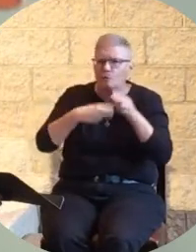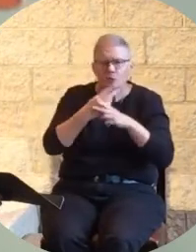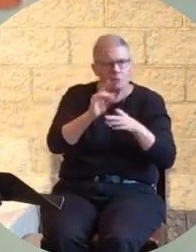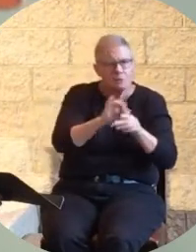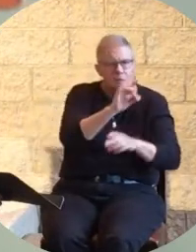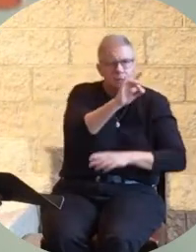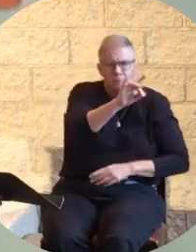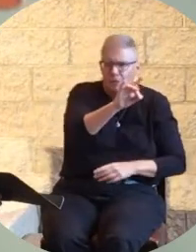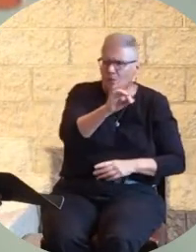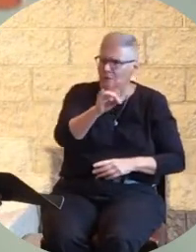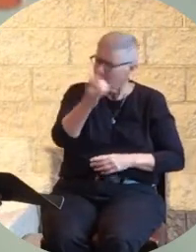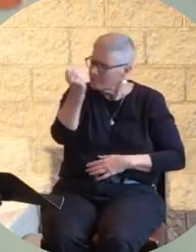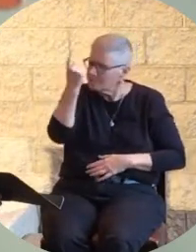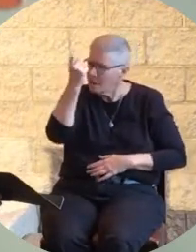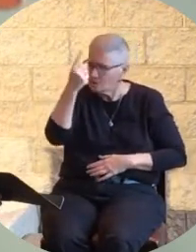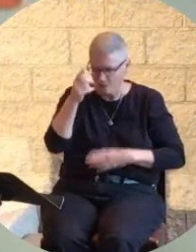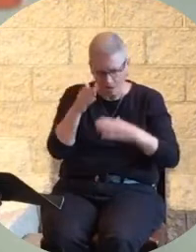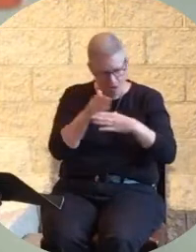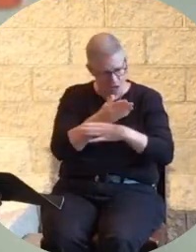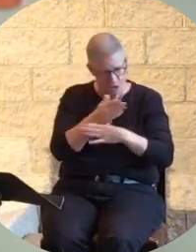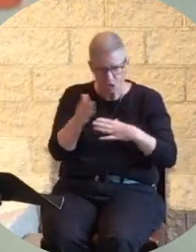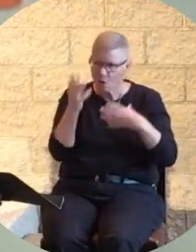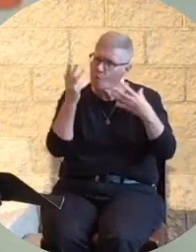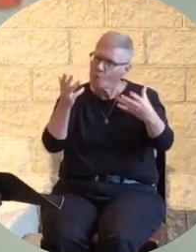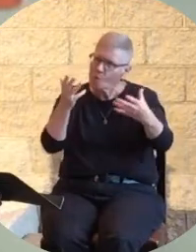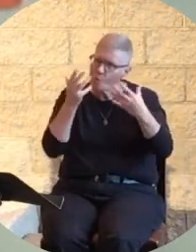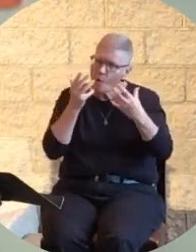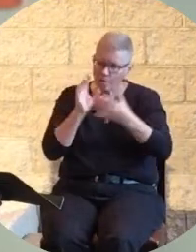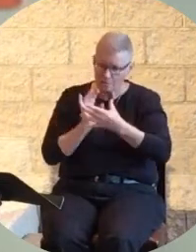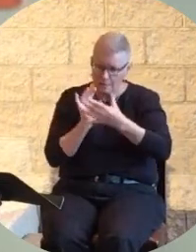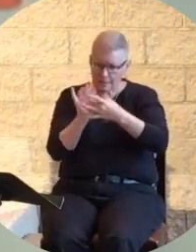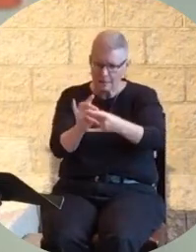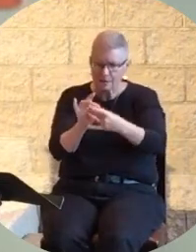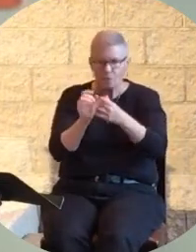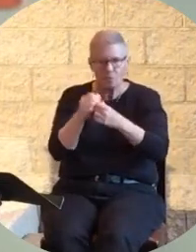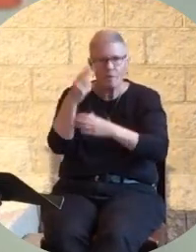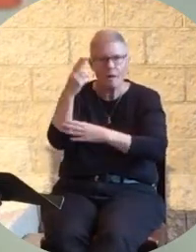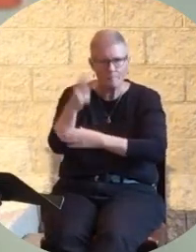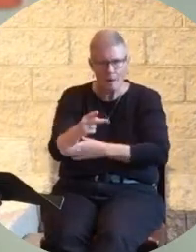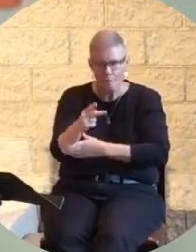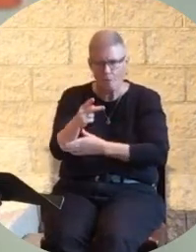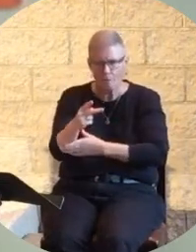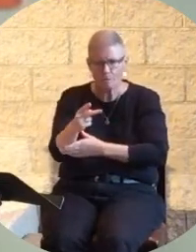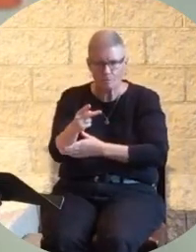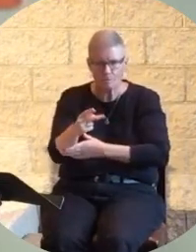expressions of our shared desire to join with a higher power.